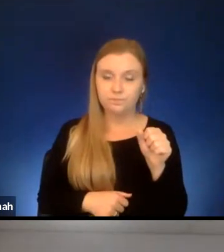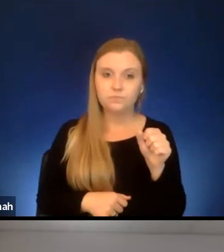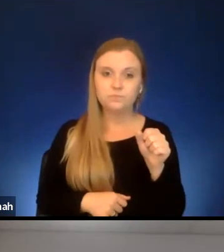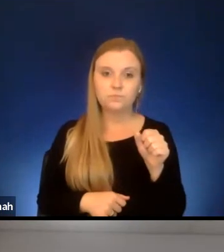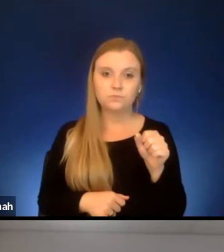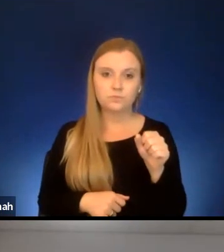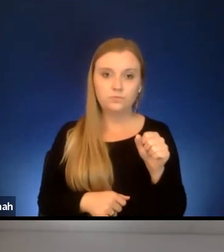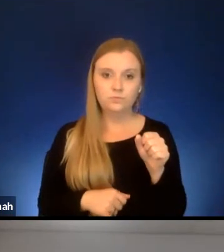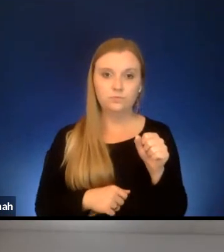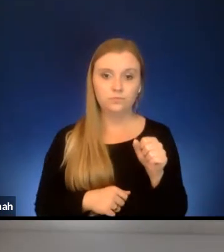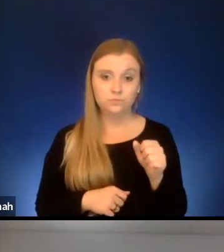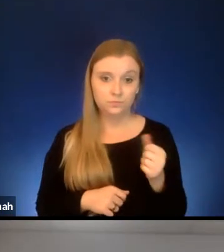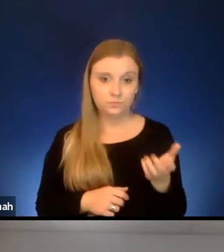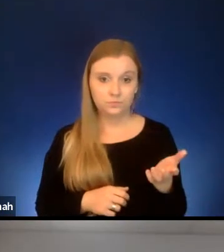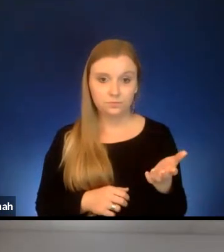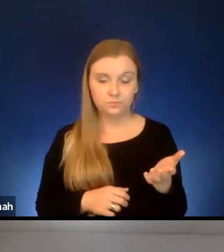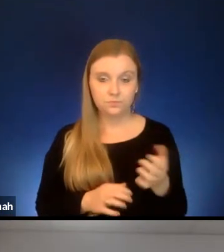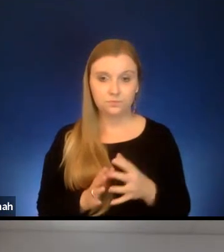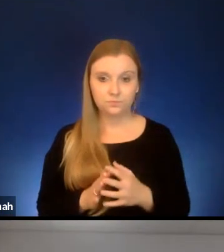Yes, sir.